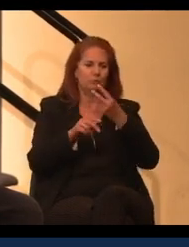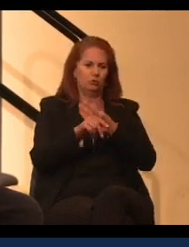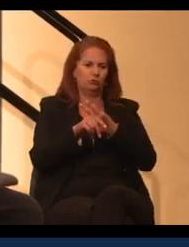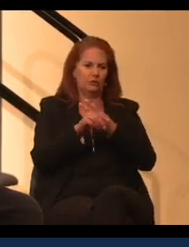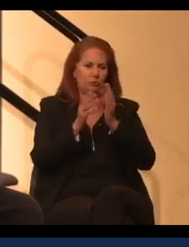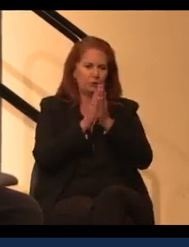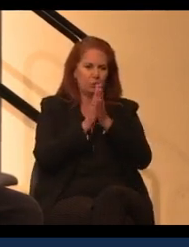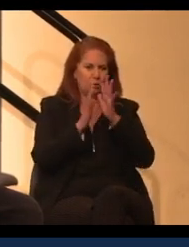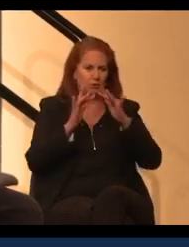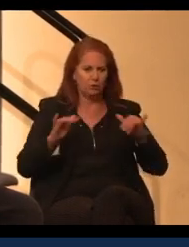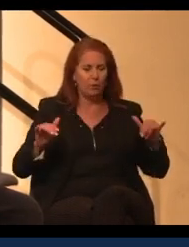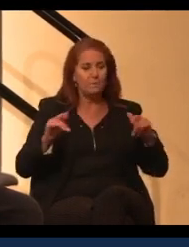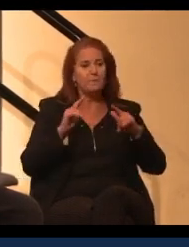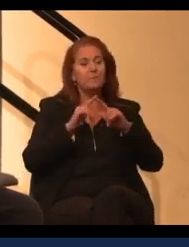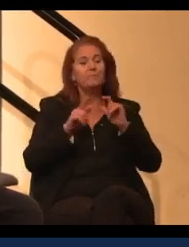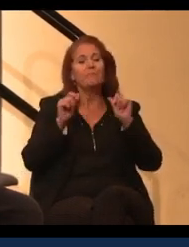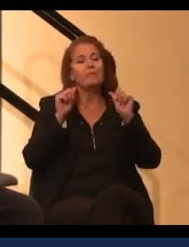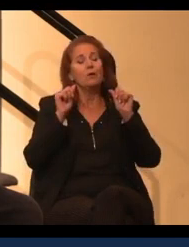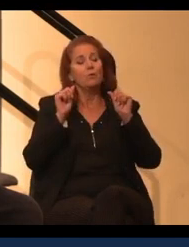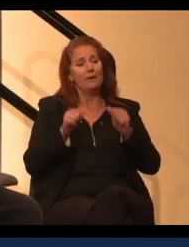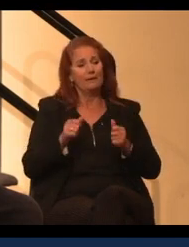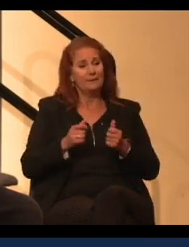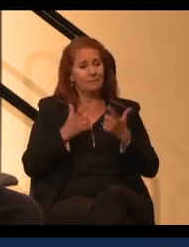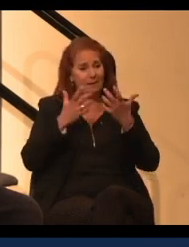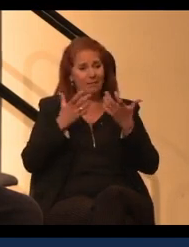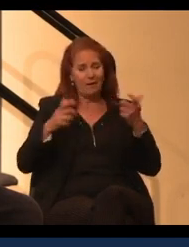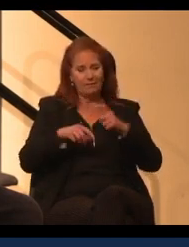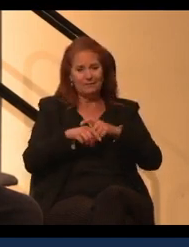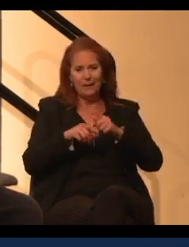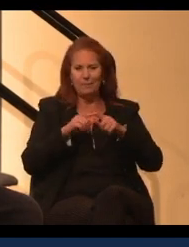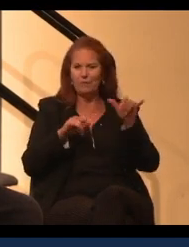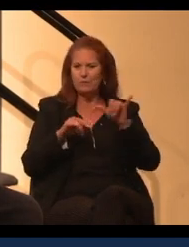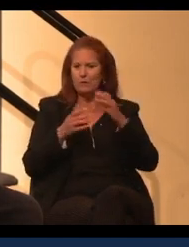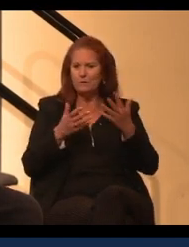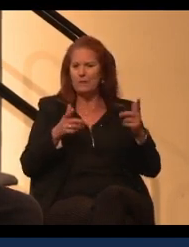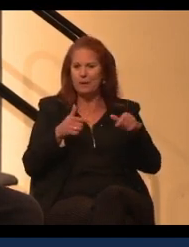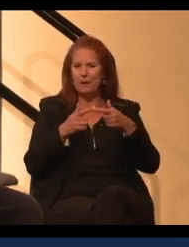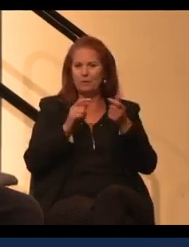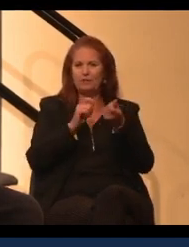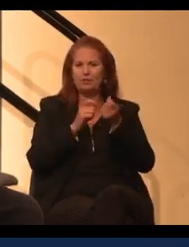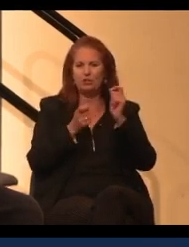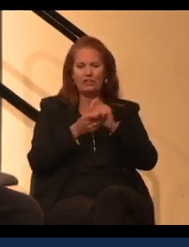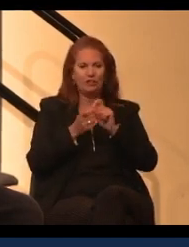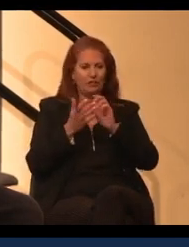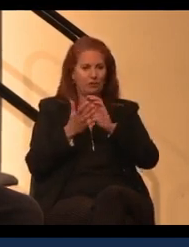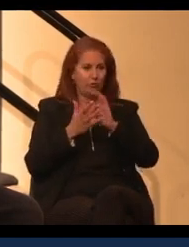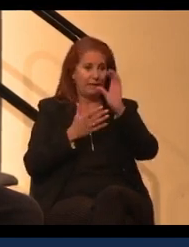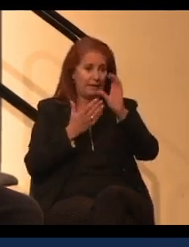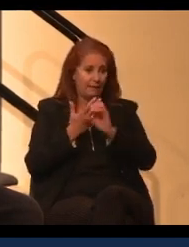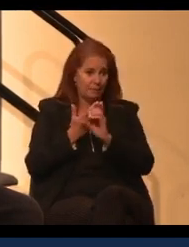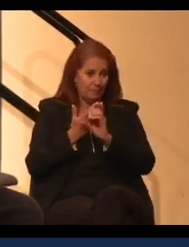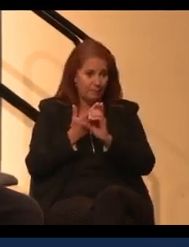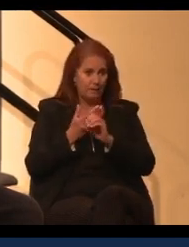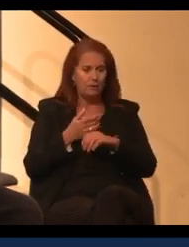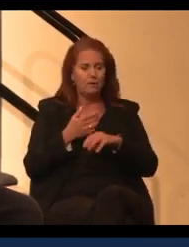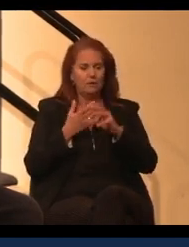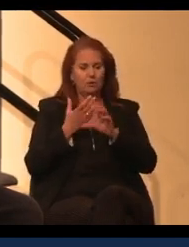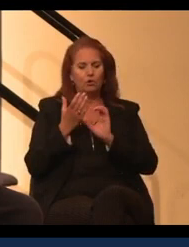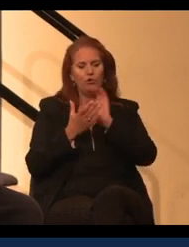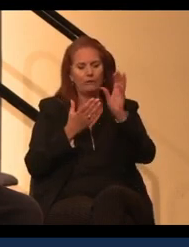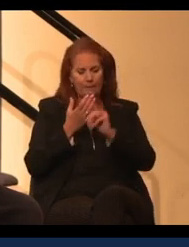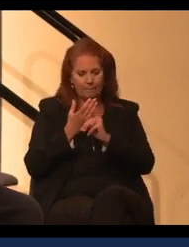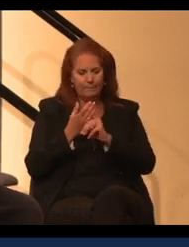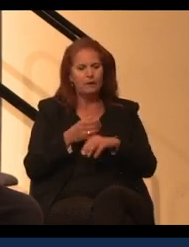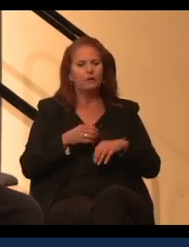on. We can all spend a lot of time doing that, but there's also something about changing the curriculum, changing the structures and